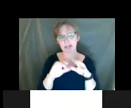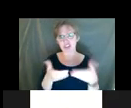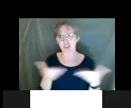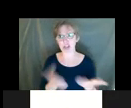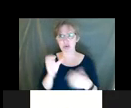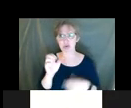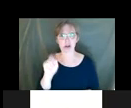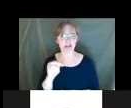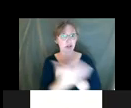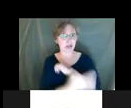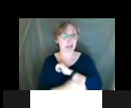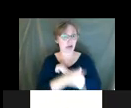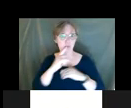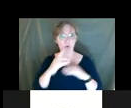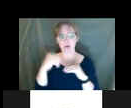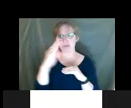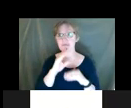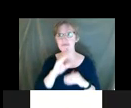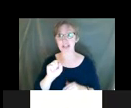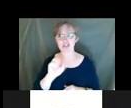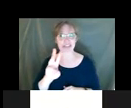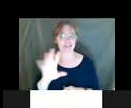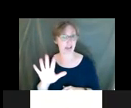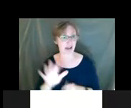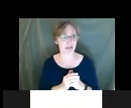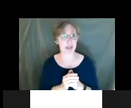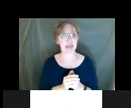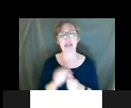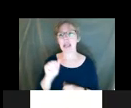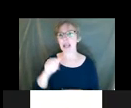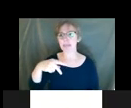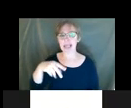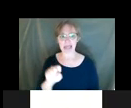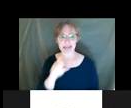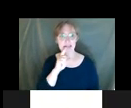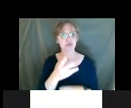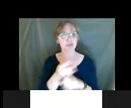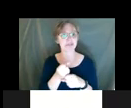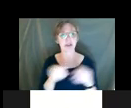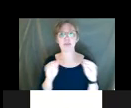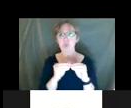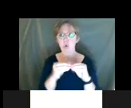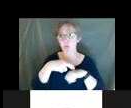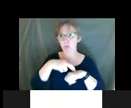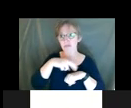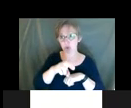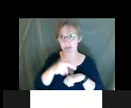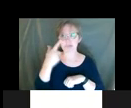65, and APS receives slightly more referrals involving neglect rather than